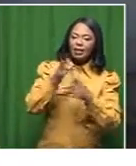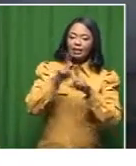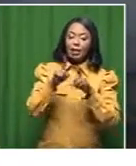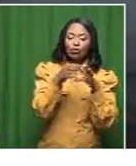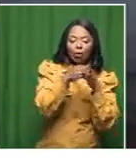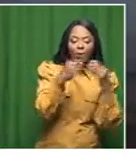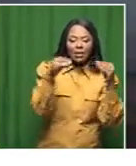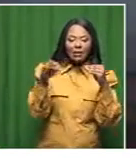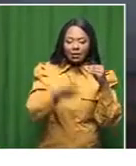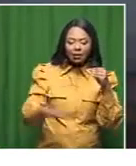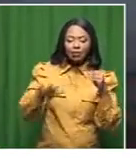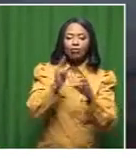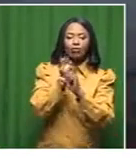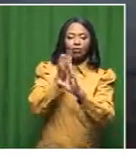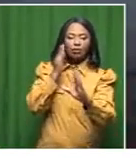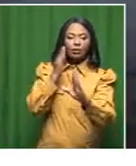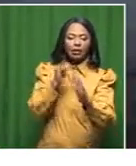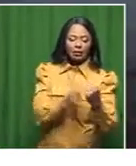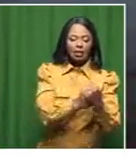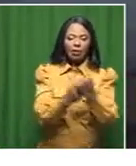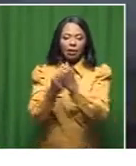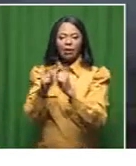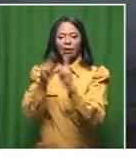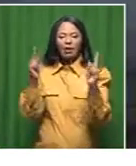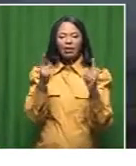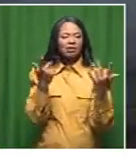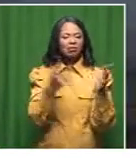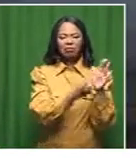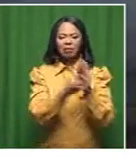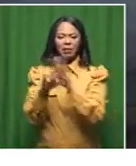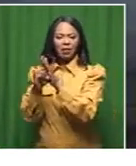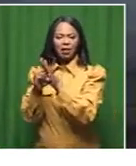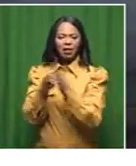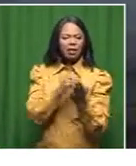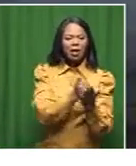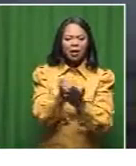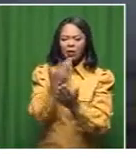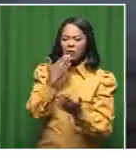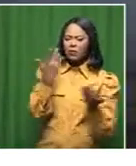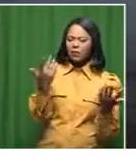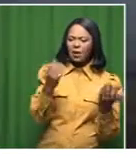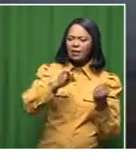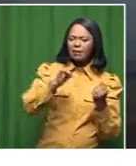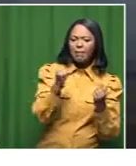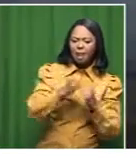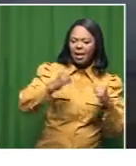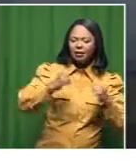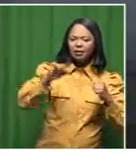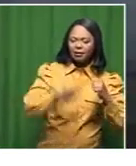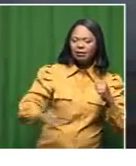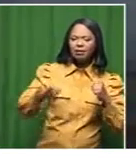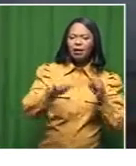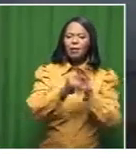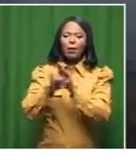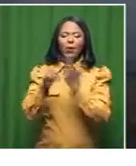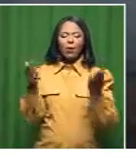community, but we weren't seeing any occupancy. We weren't seeing any small businesses able to retain space within Philippi Village. And we had to